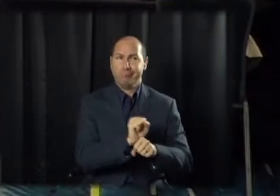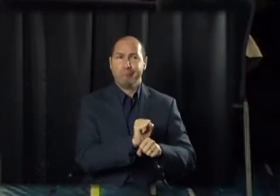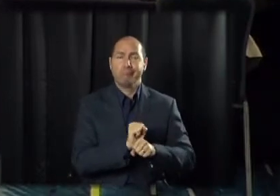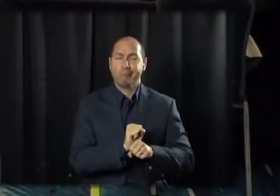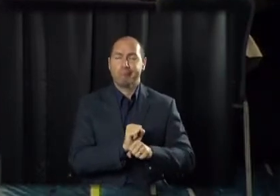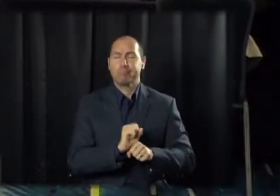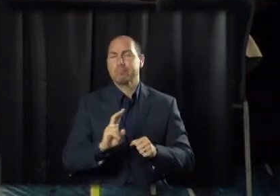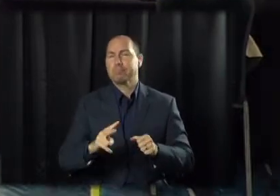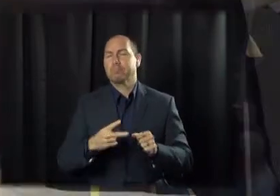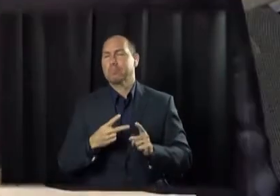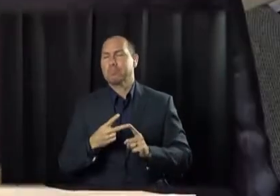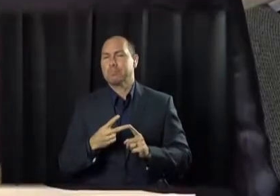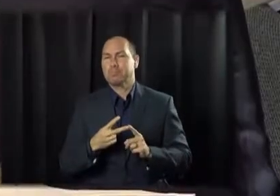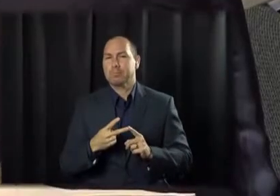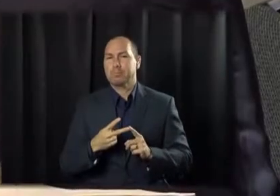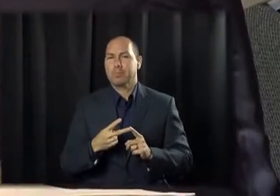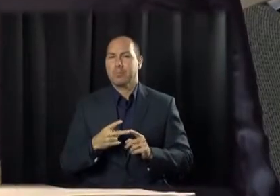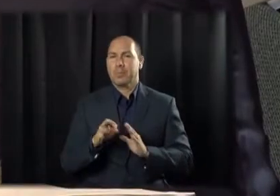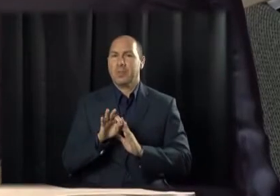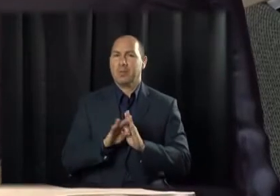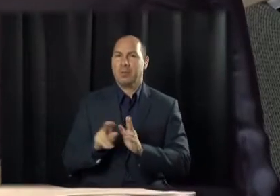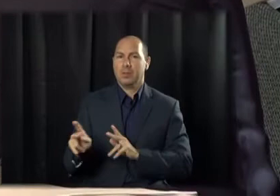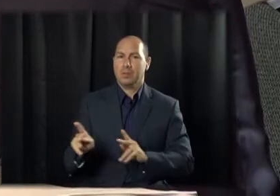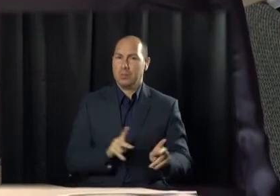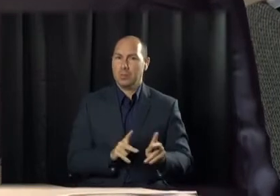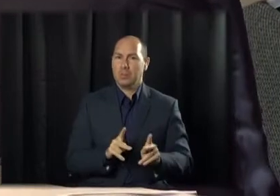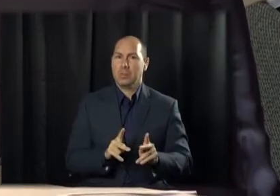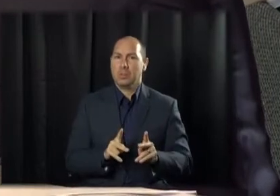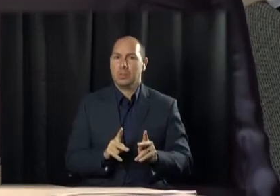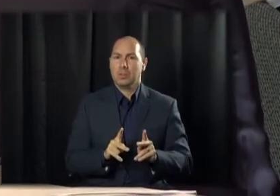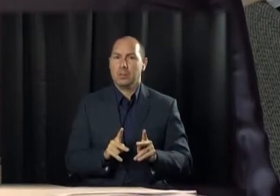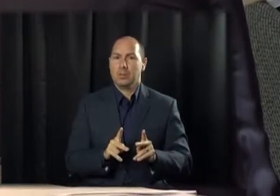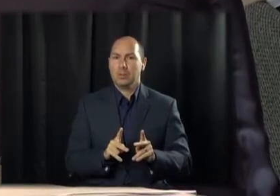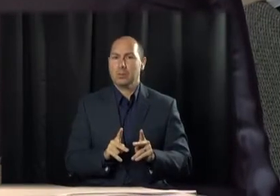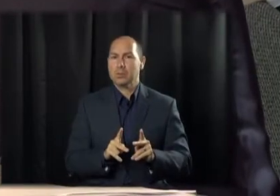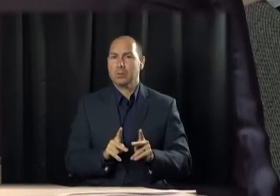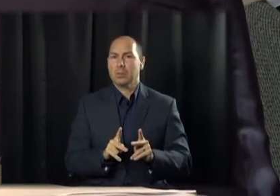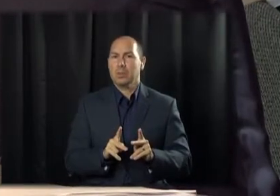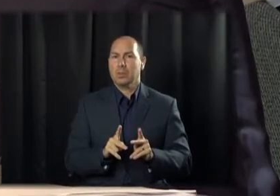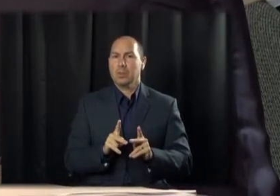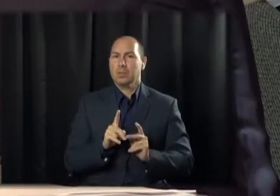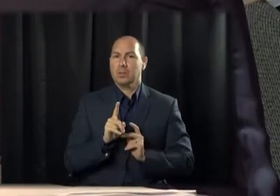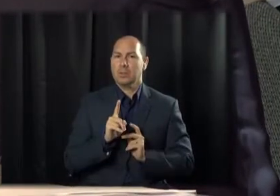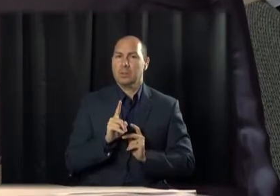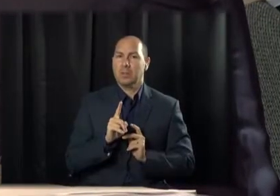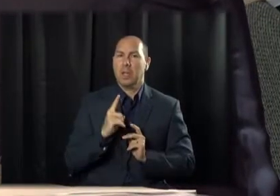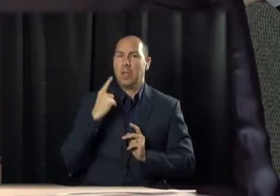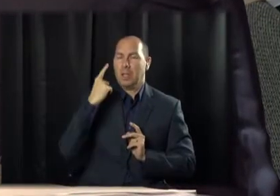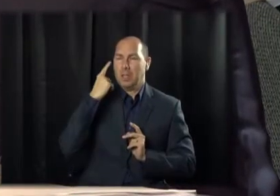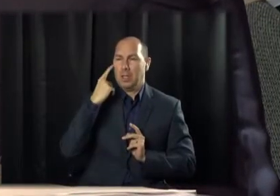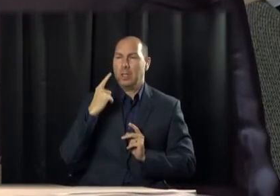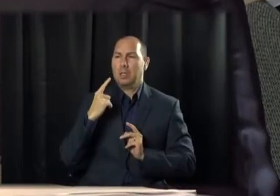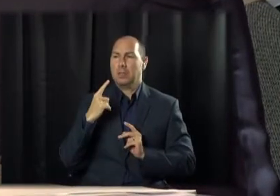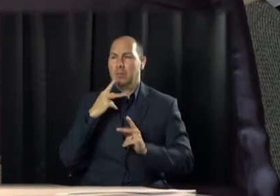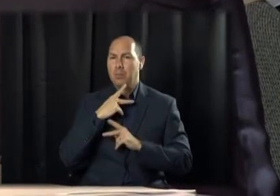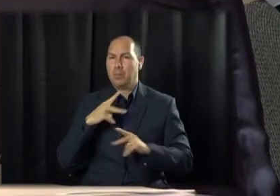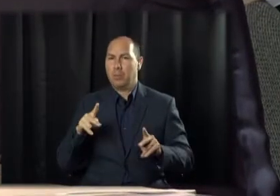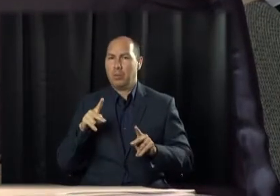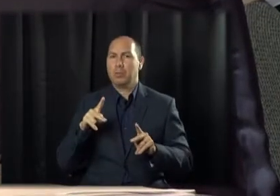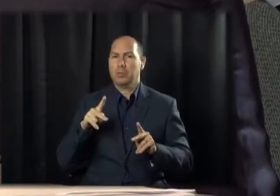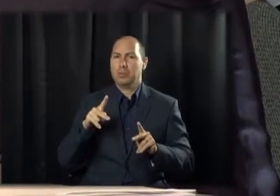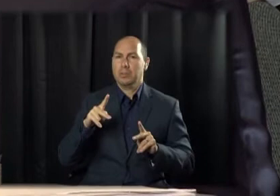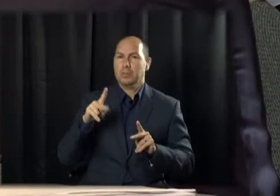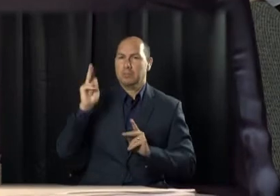Secondly, this fiscal plan is generally aligned with the public policy of the government of